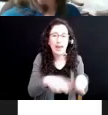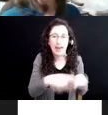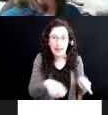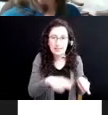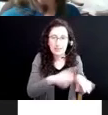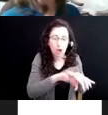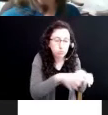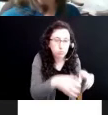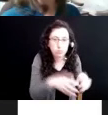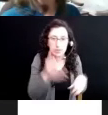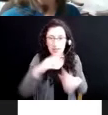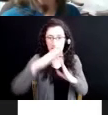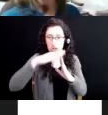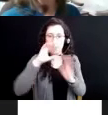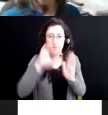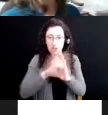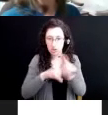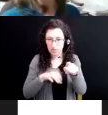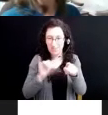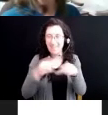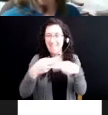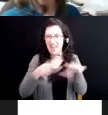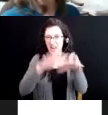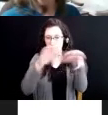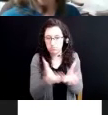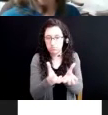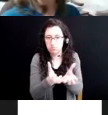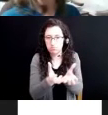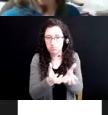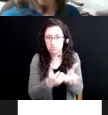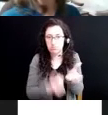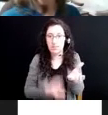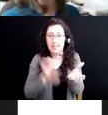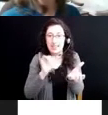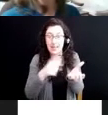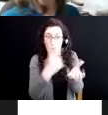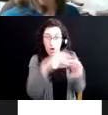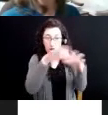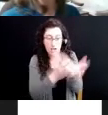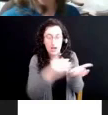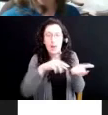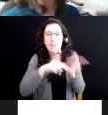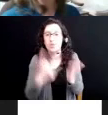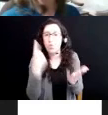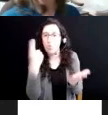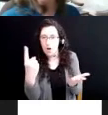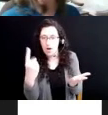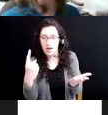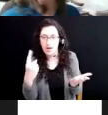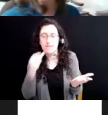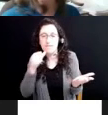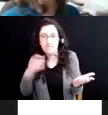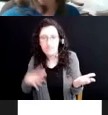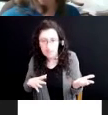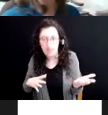an egg mass. So one egg mass equals one female frog, and each female frog lays one egg mass